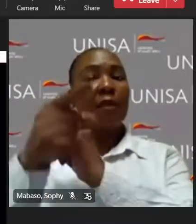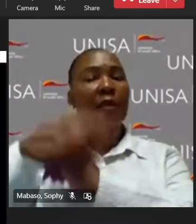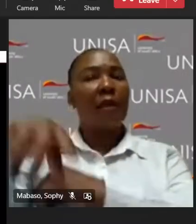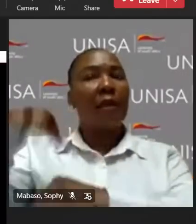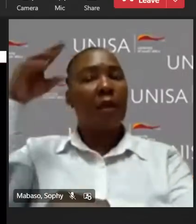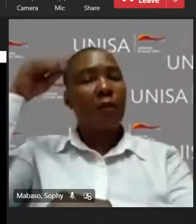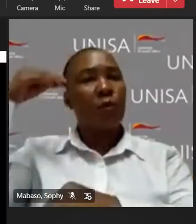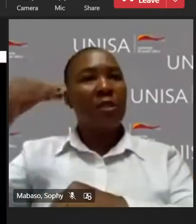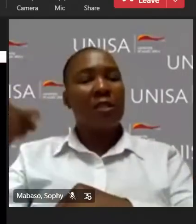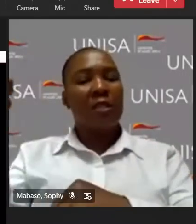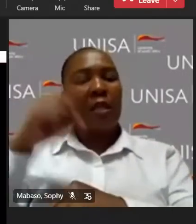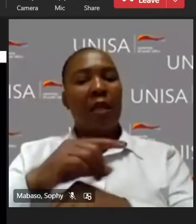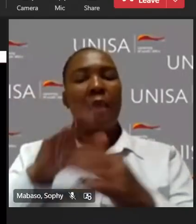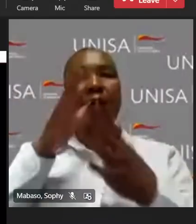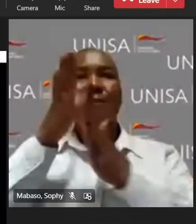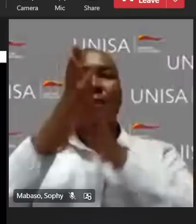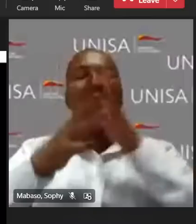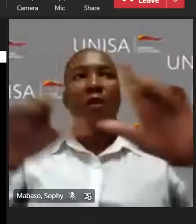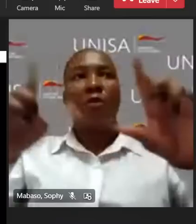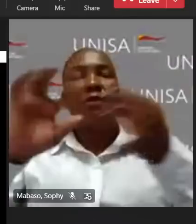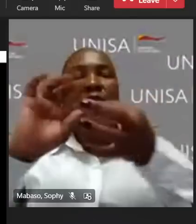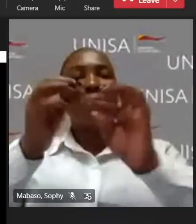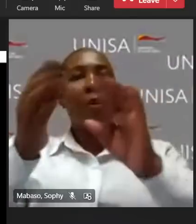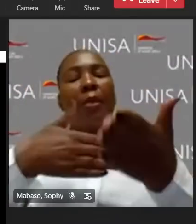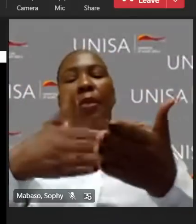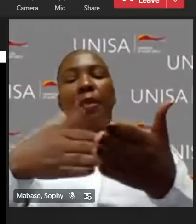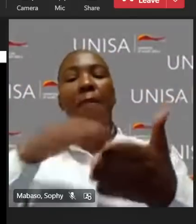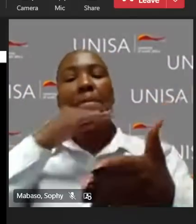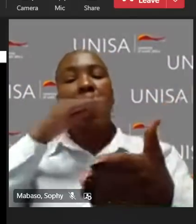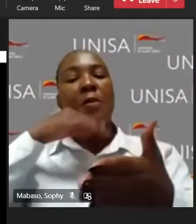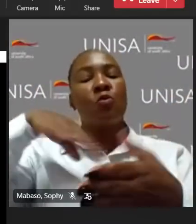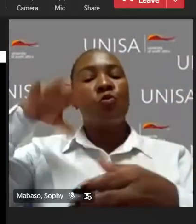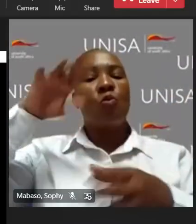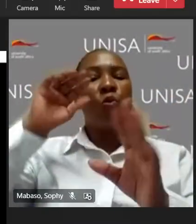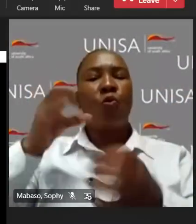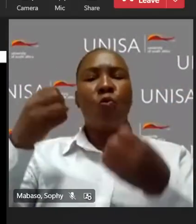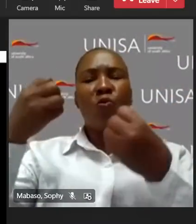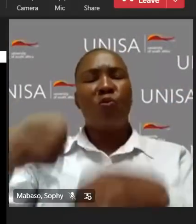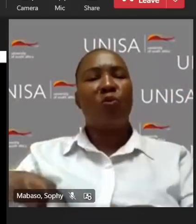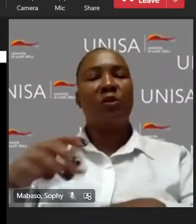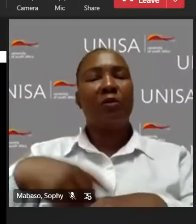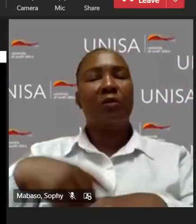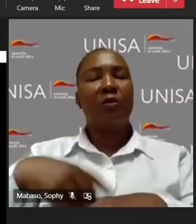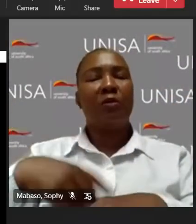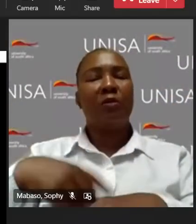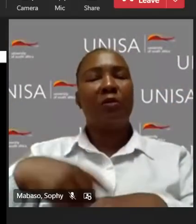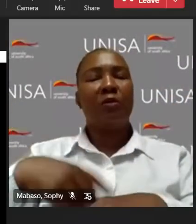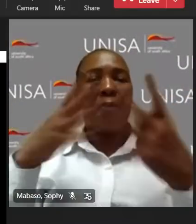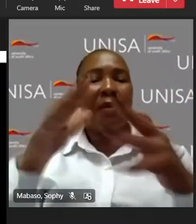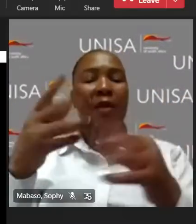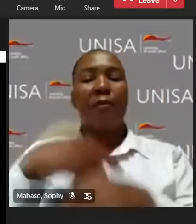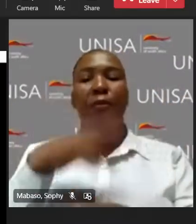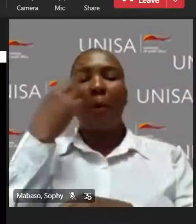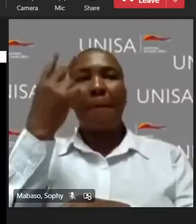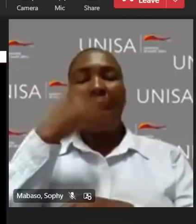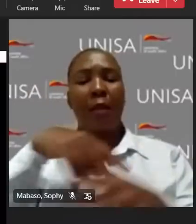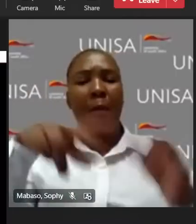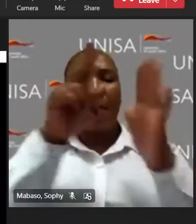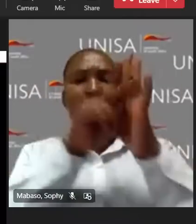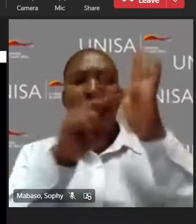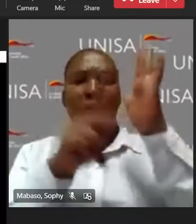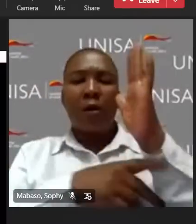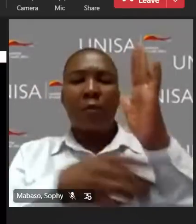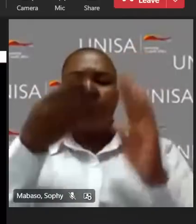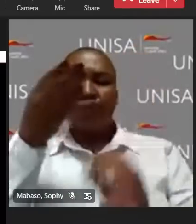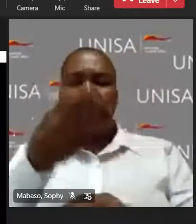language interpreter, which means you'll be losing out. Or you are blind, only to find that the program is only available